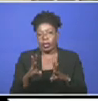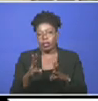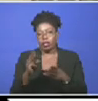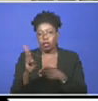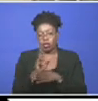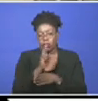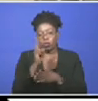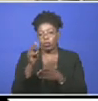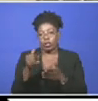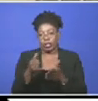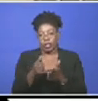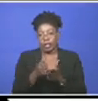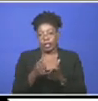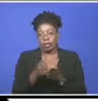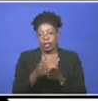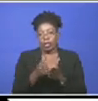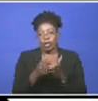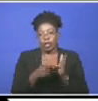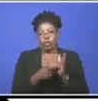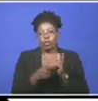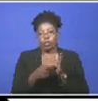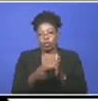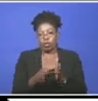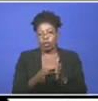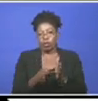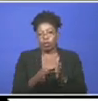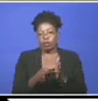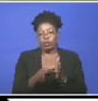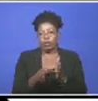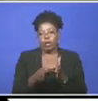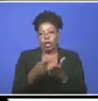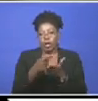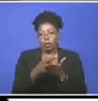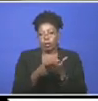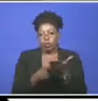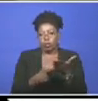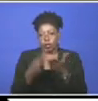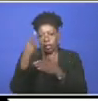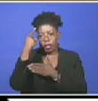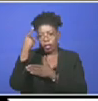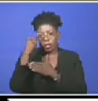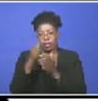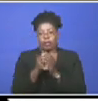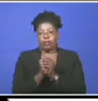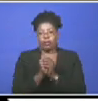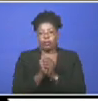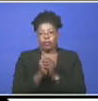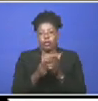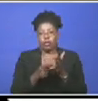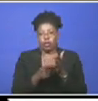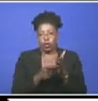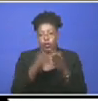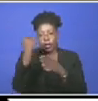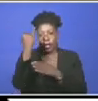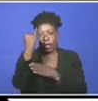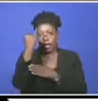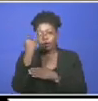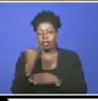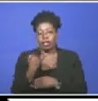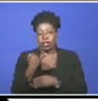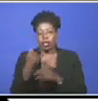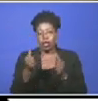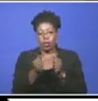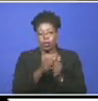the concepts that I have. Alexia showed an unfinished piece where she used layering with charcoal images of children